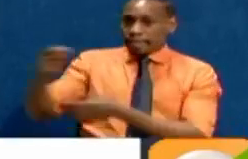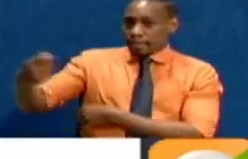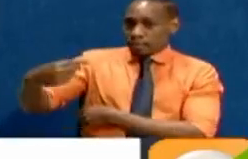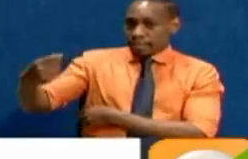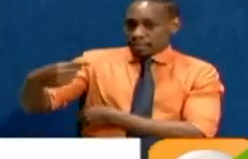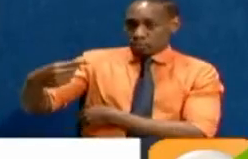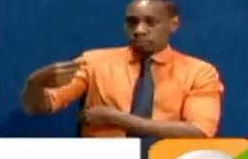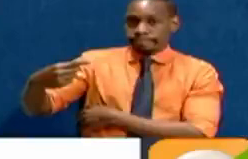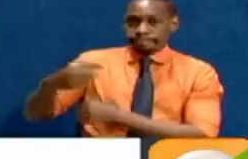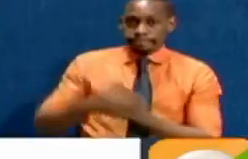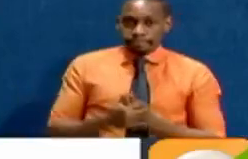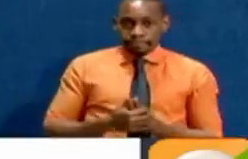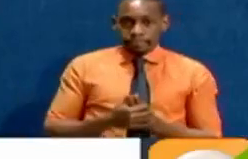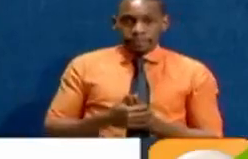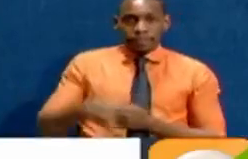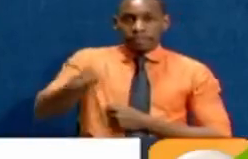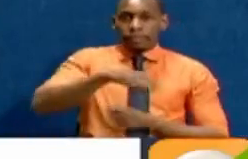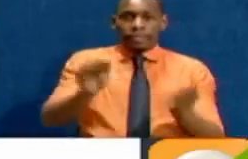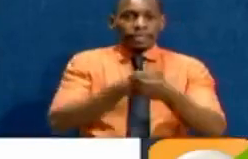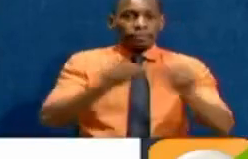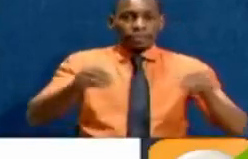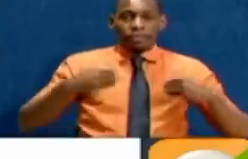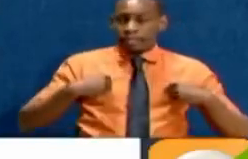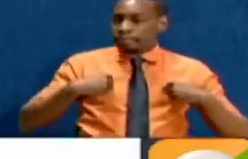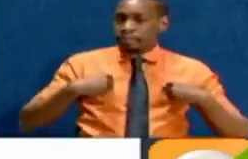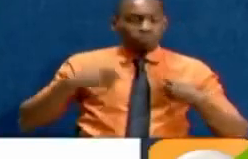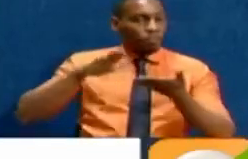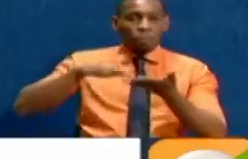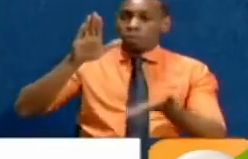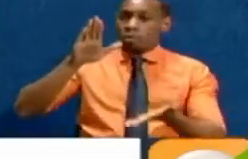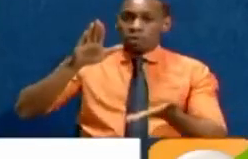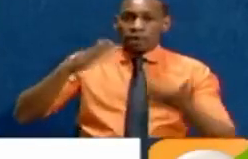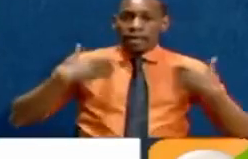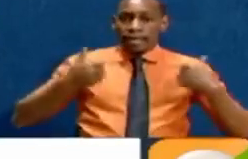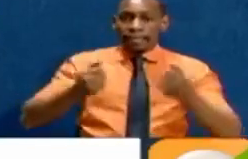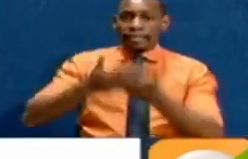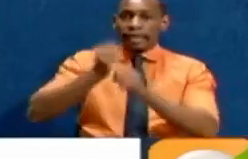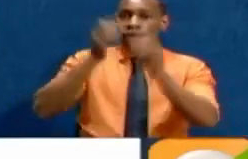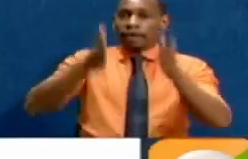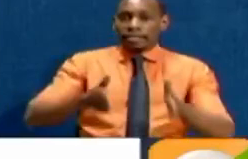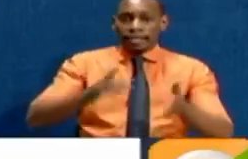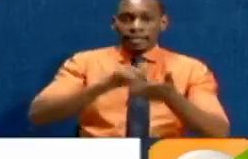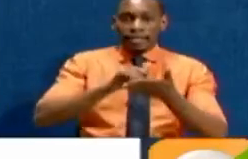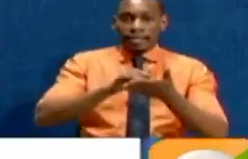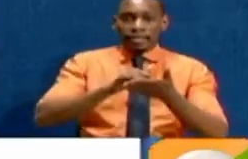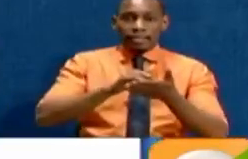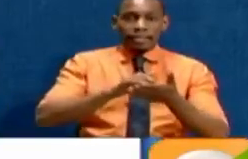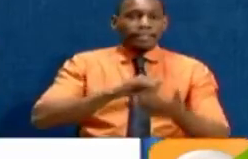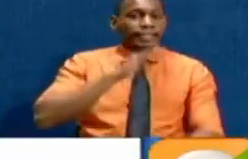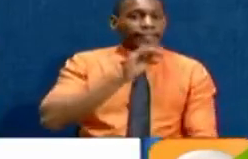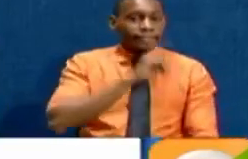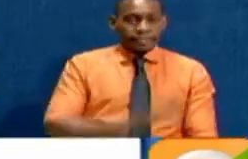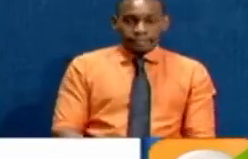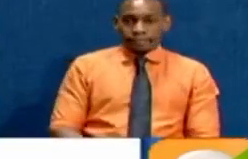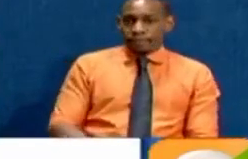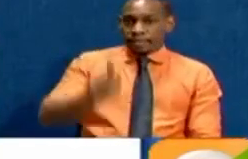compensated. Will not accept any more healthcare workers being the martyrs.